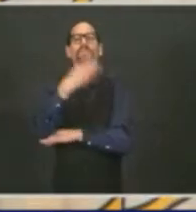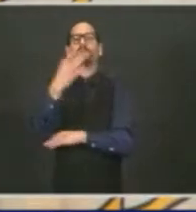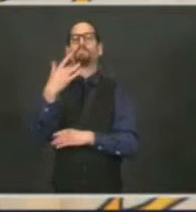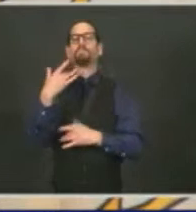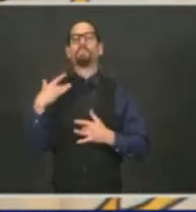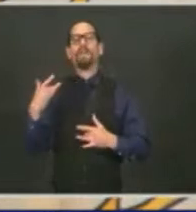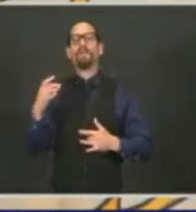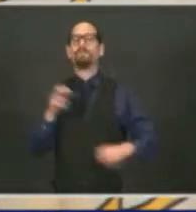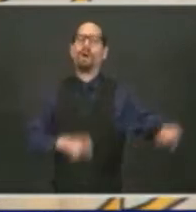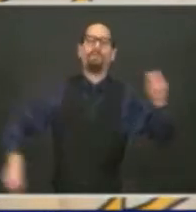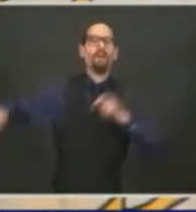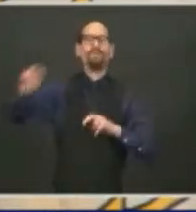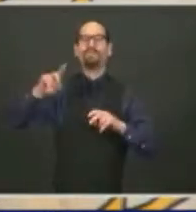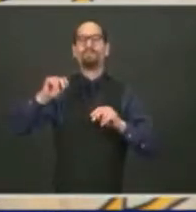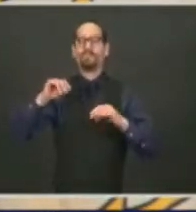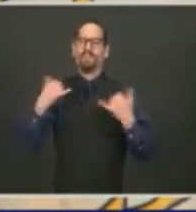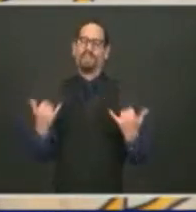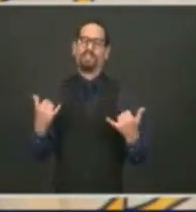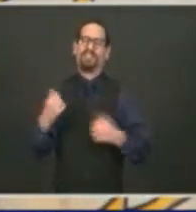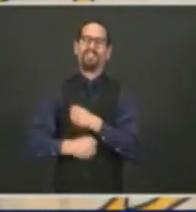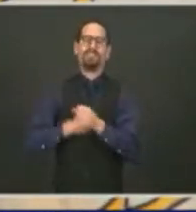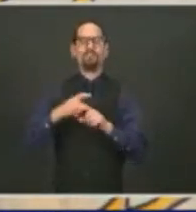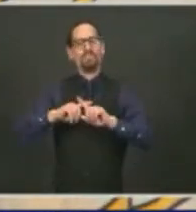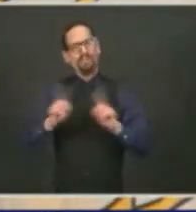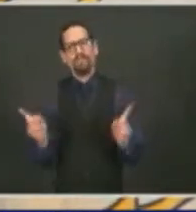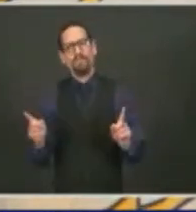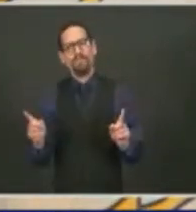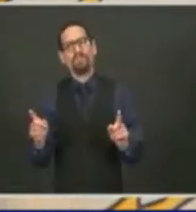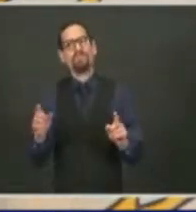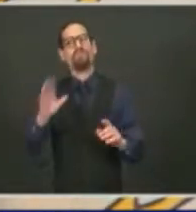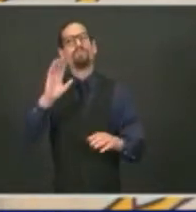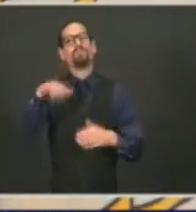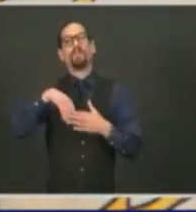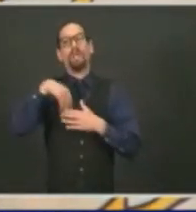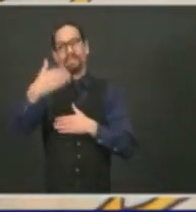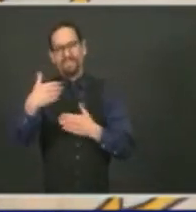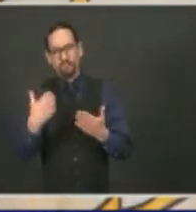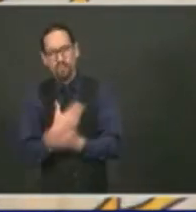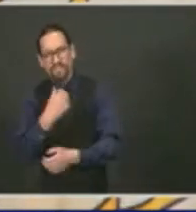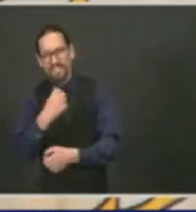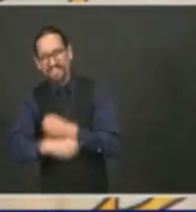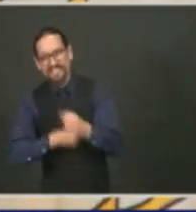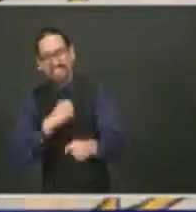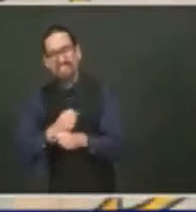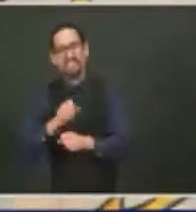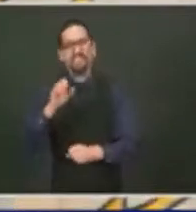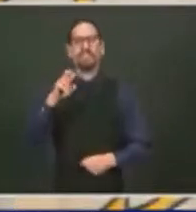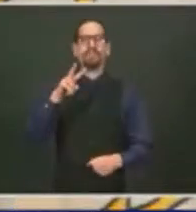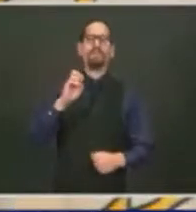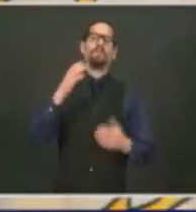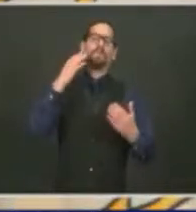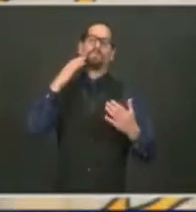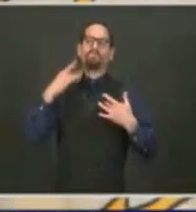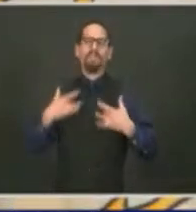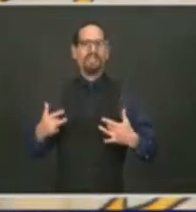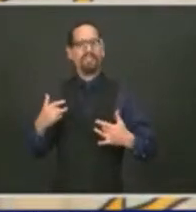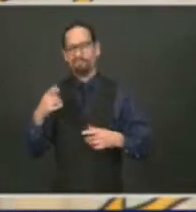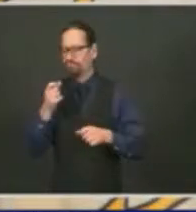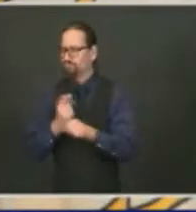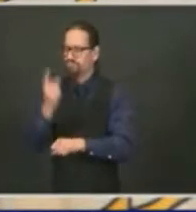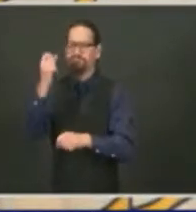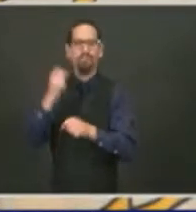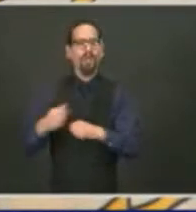we can have all of our family over, and New Year's Eve will be better and we can have everybody over. But this year, I'm asking you,